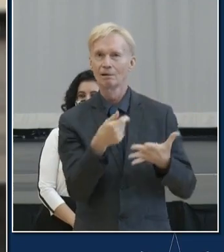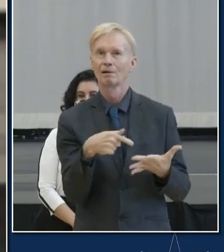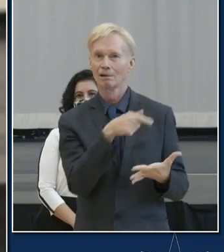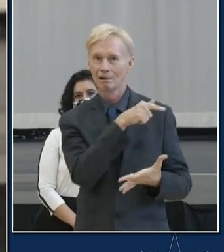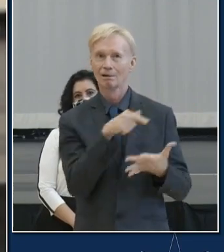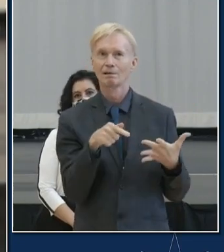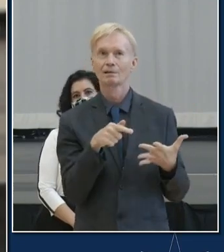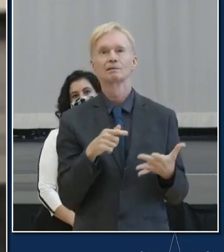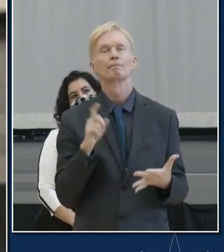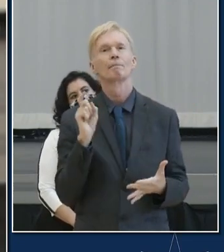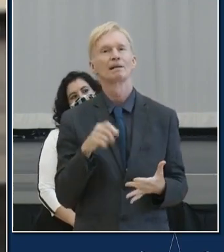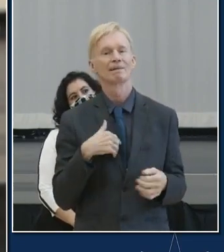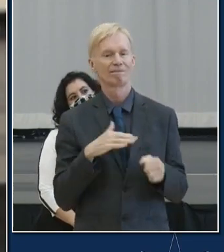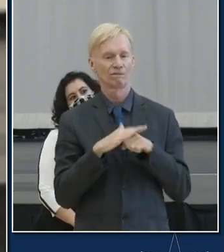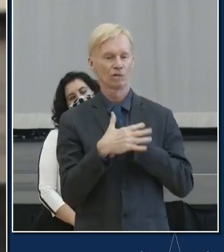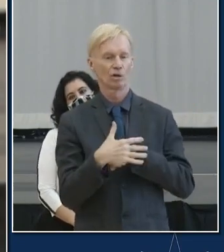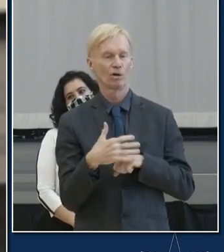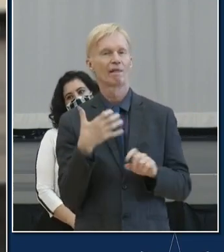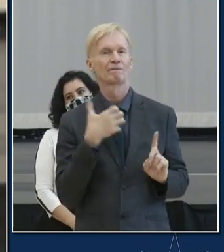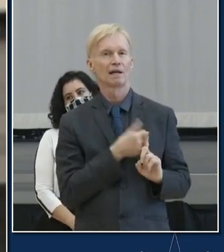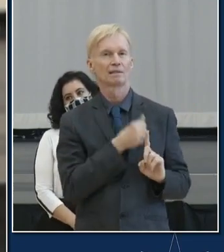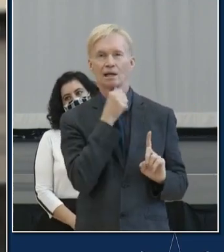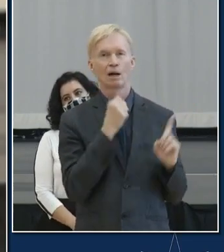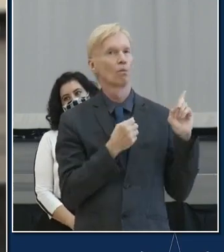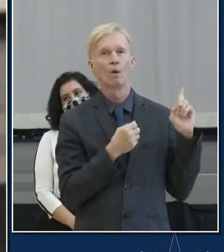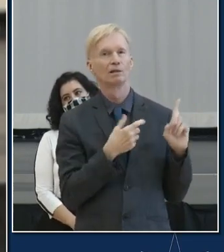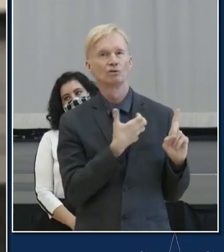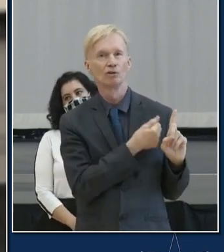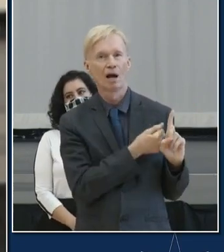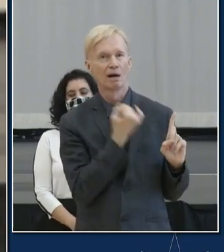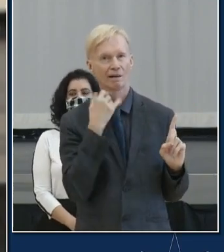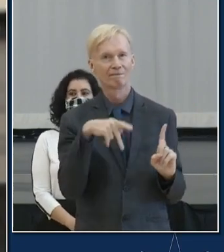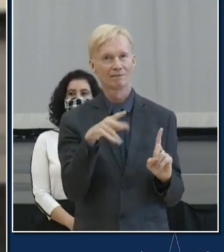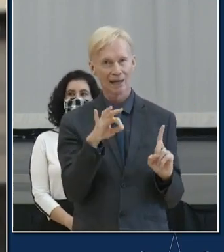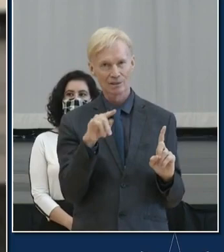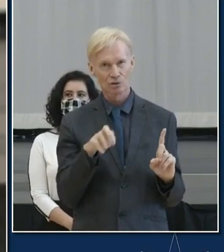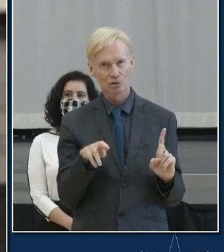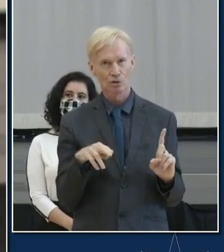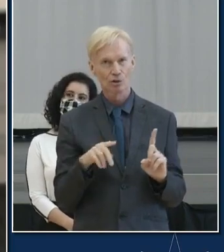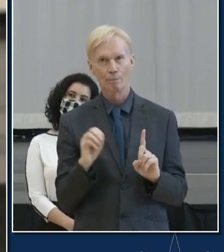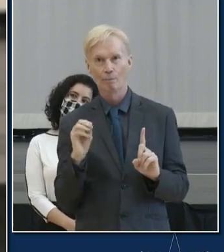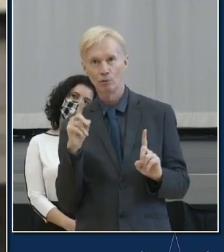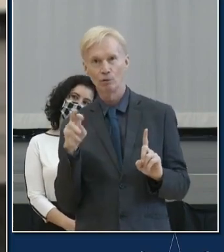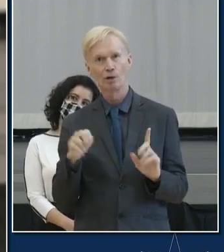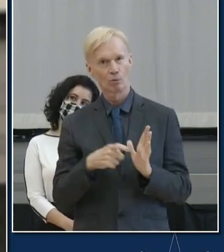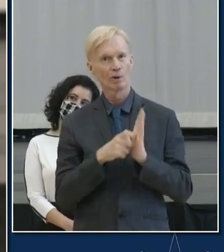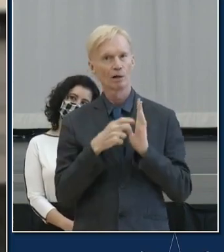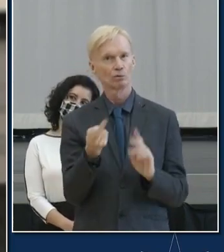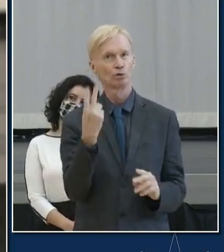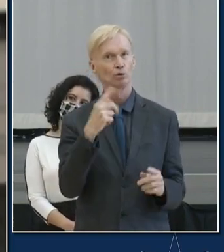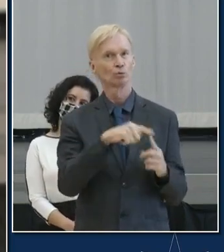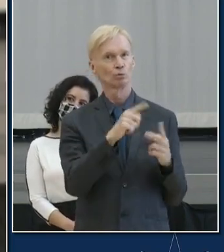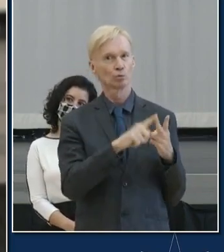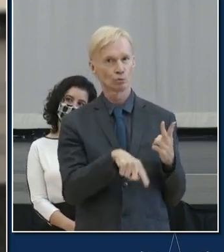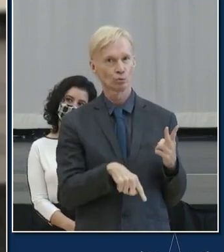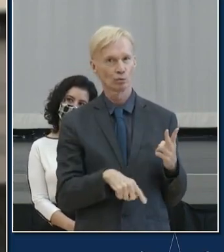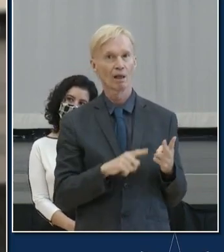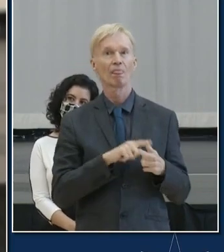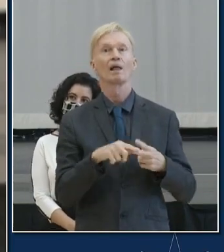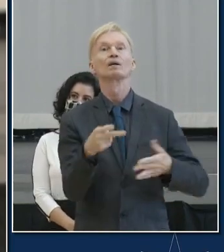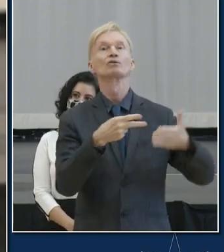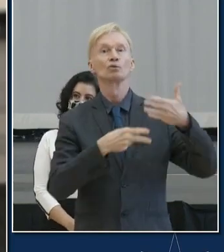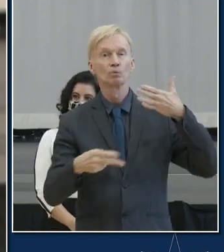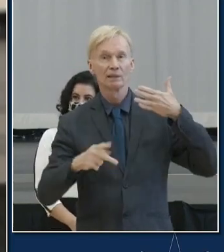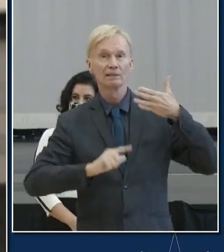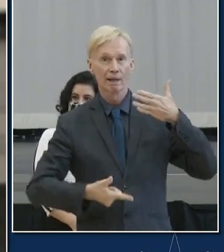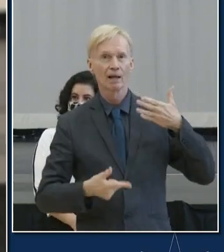vaccinated, fully vaccinated, not one shot if it's Pfizer or Moderna, but 2 shots, and then 2 weeks after to then have the